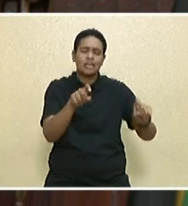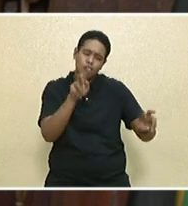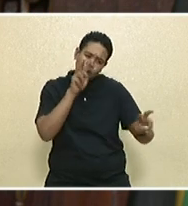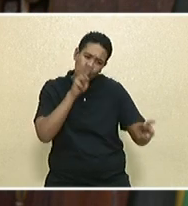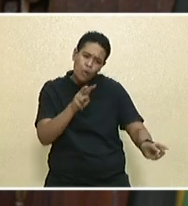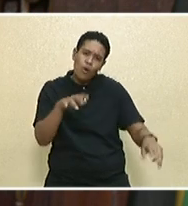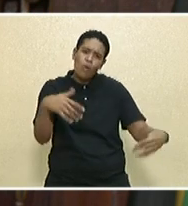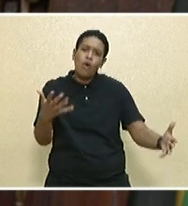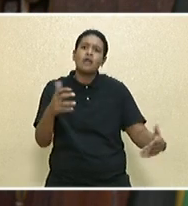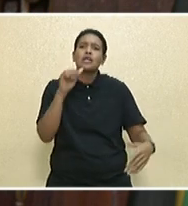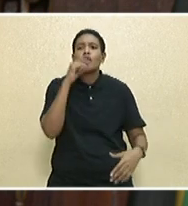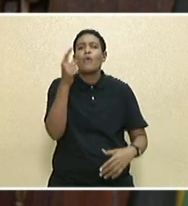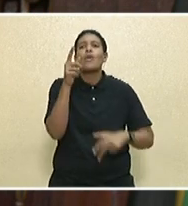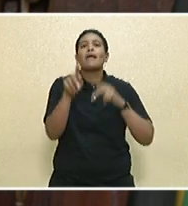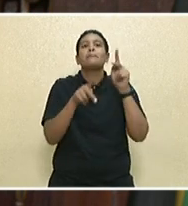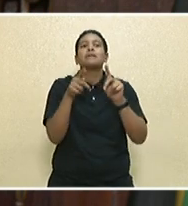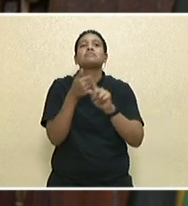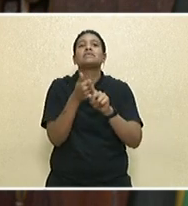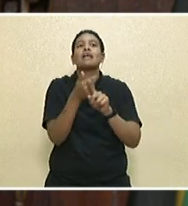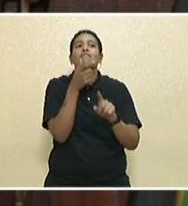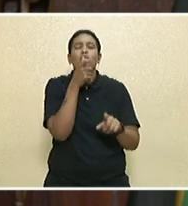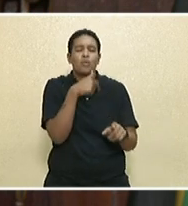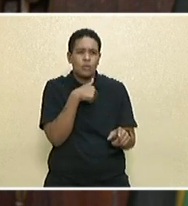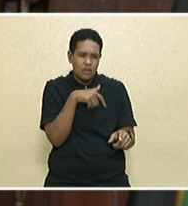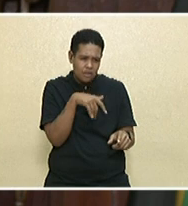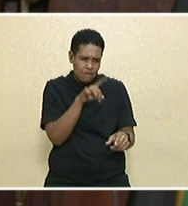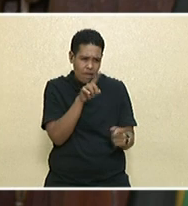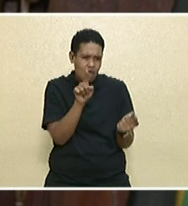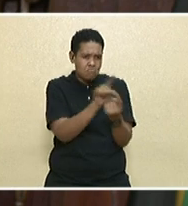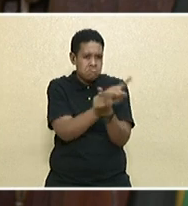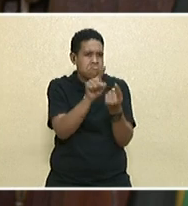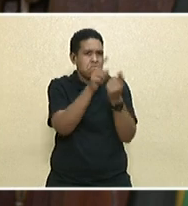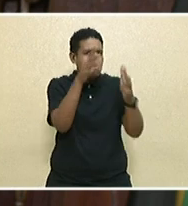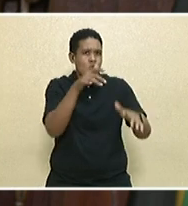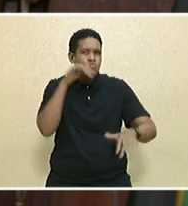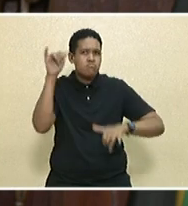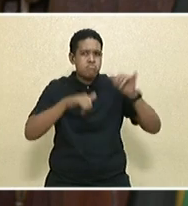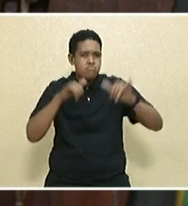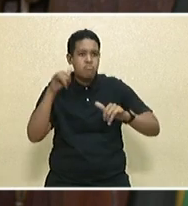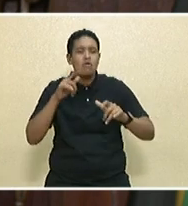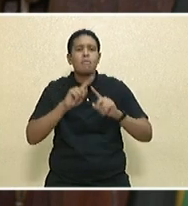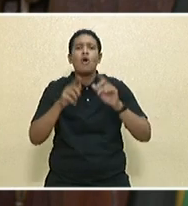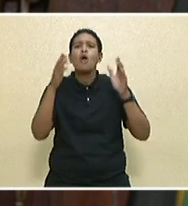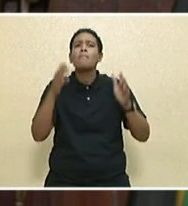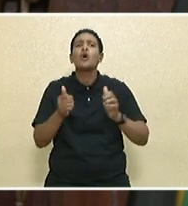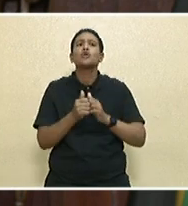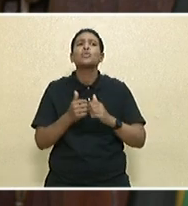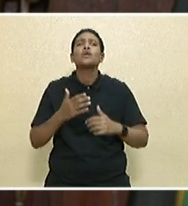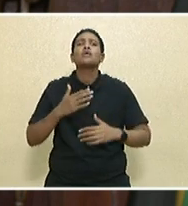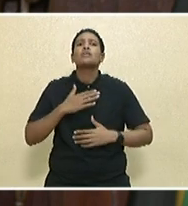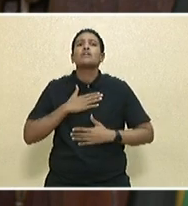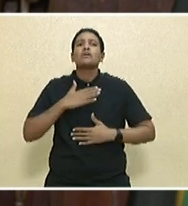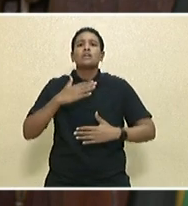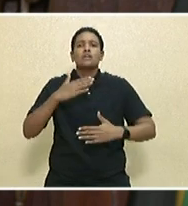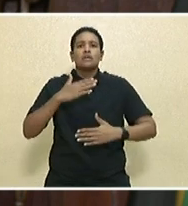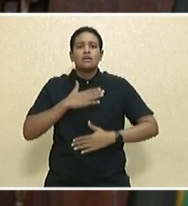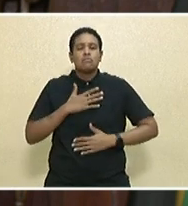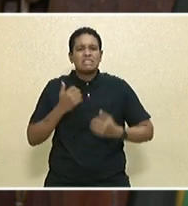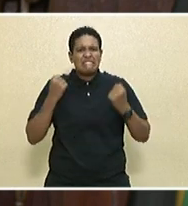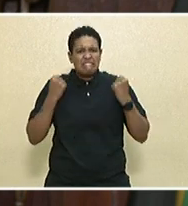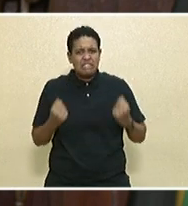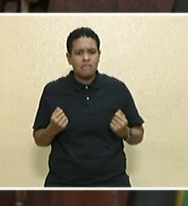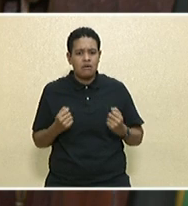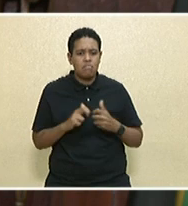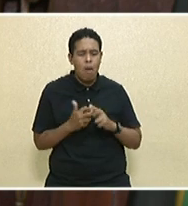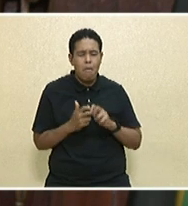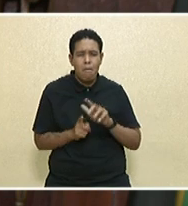at not just persons who we have traced, but also persons with severe upper respiratory ailment, in